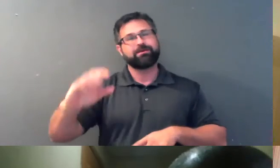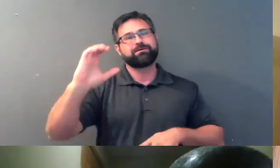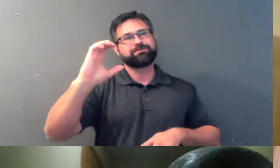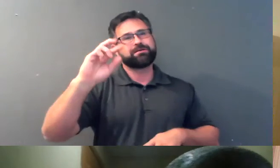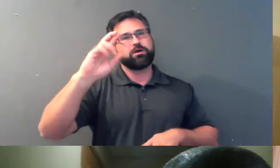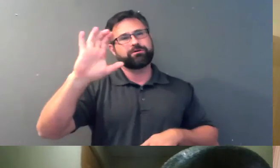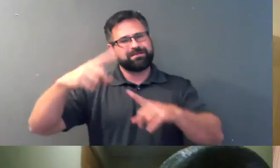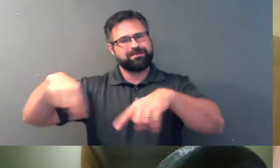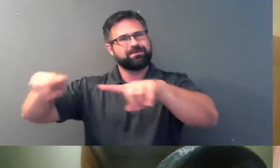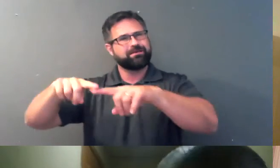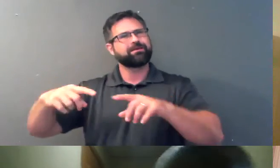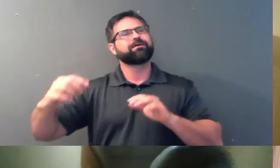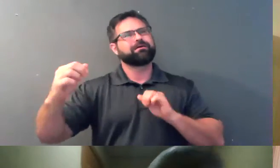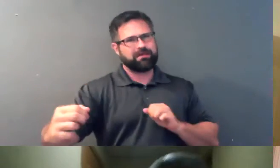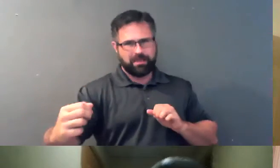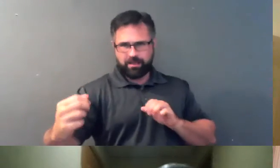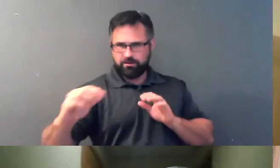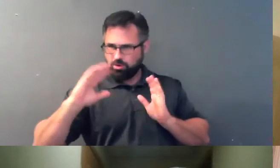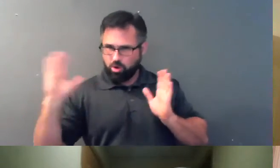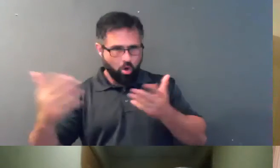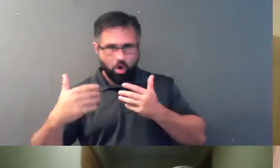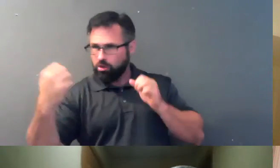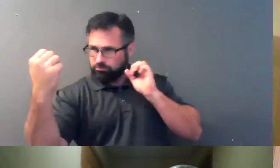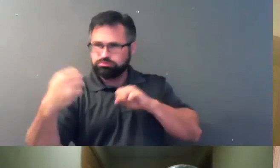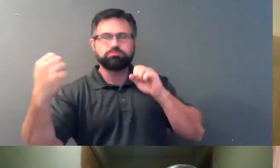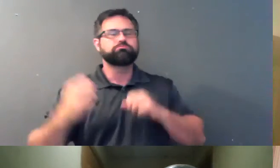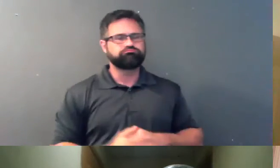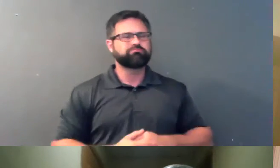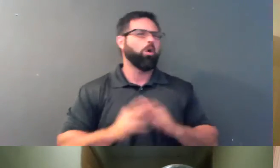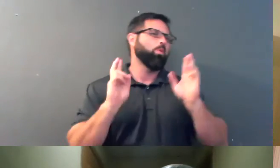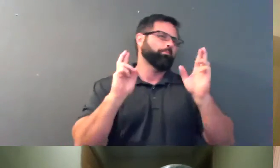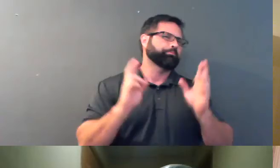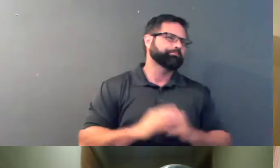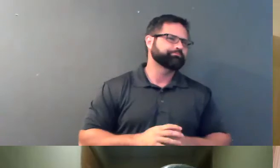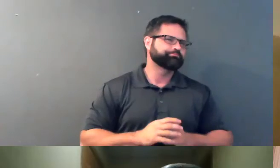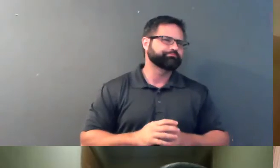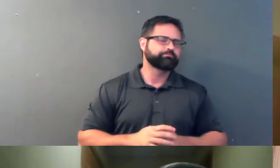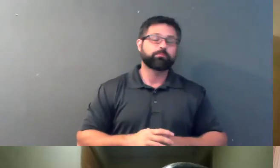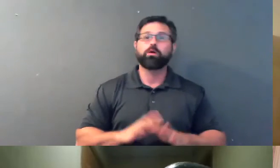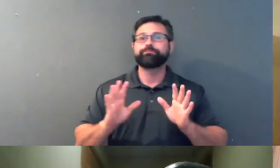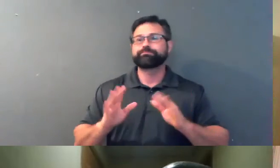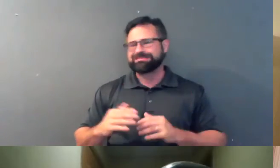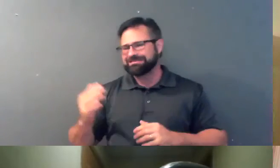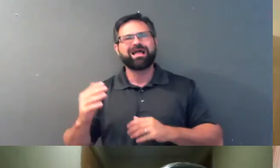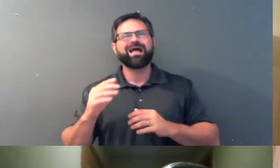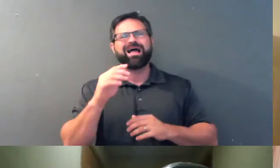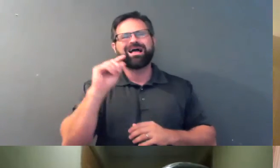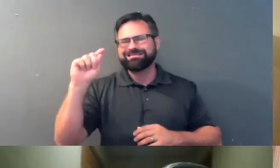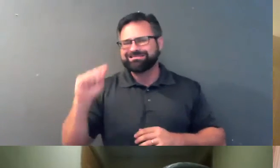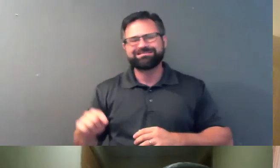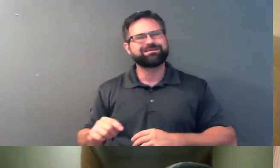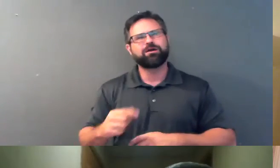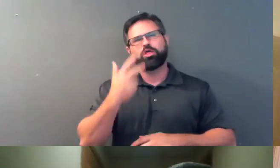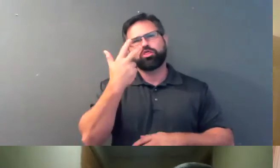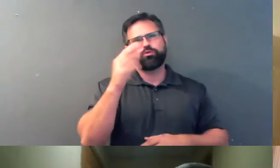Thank you. Thank you. We have time just for one more round. And these 3 questions